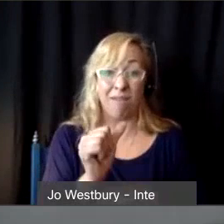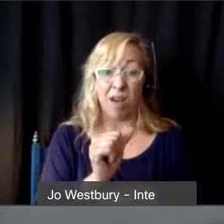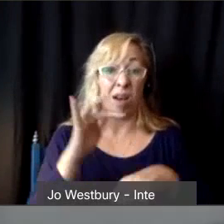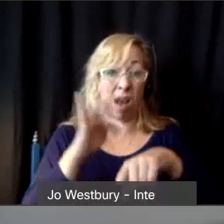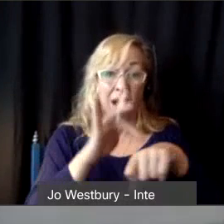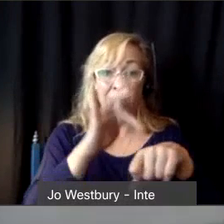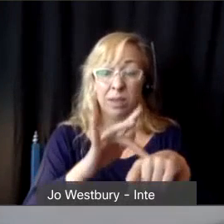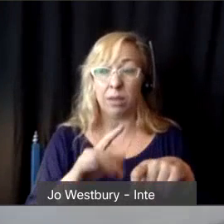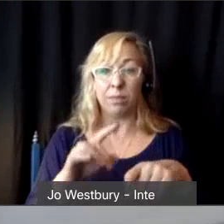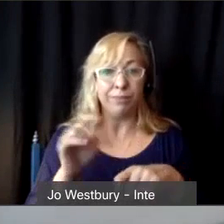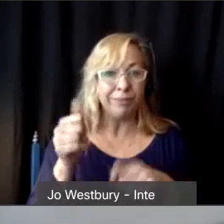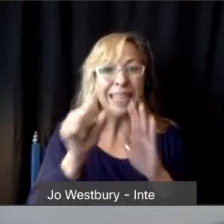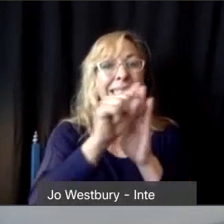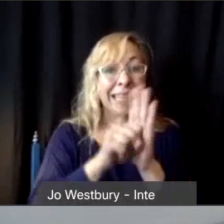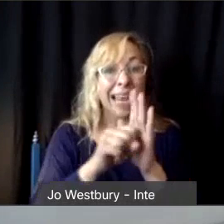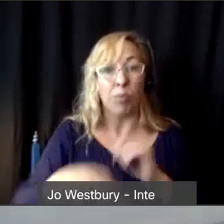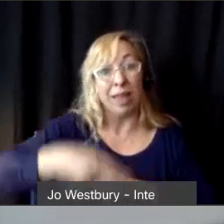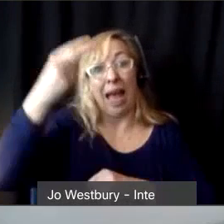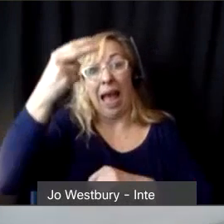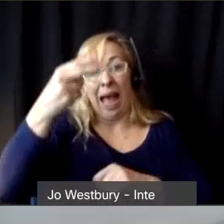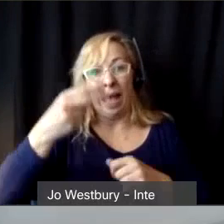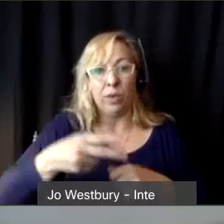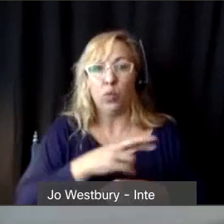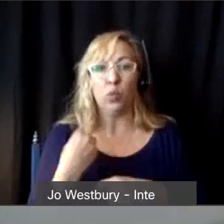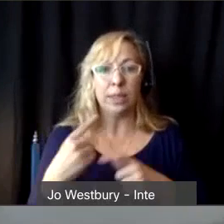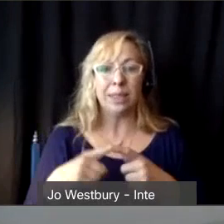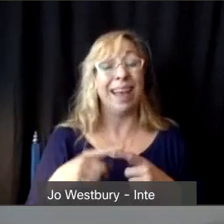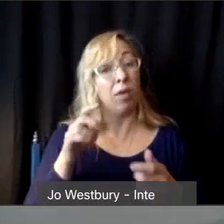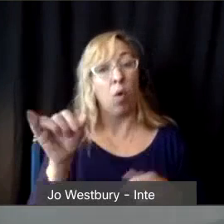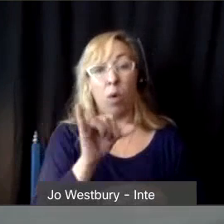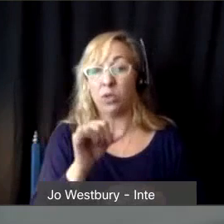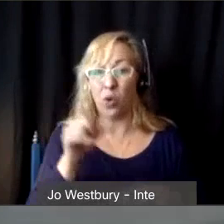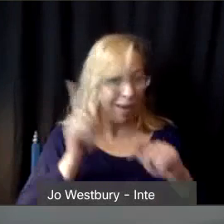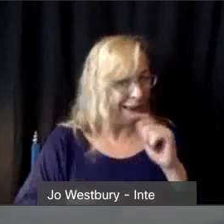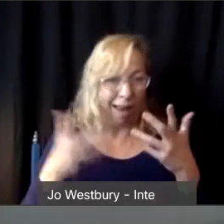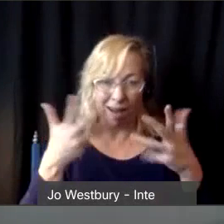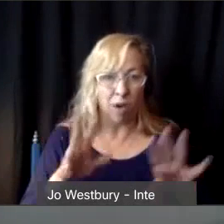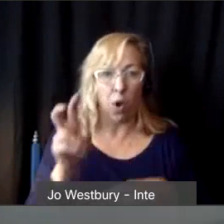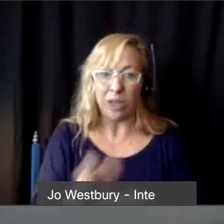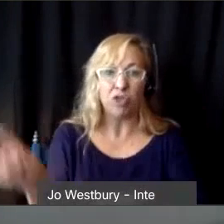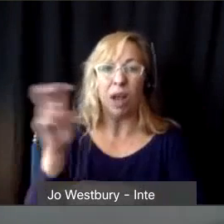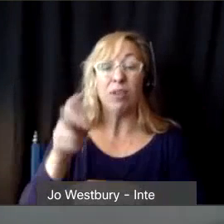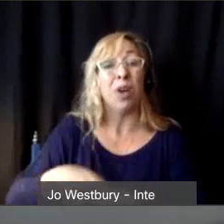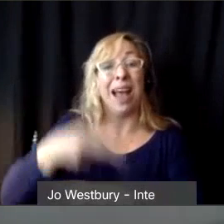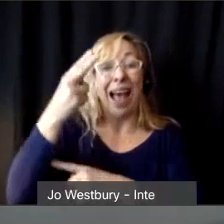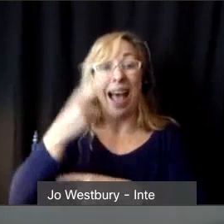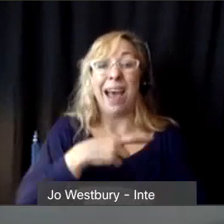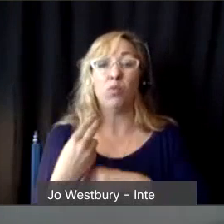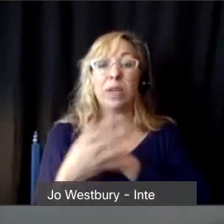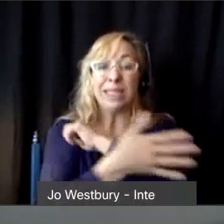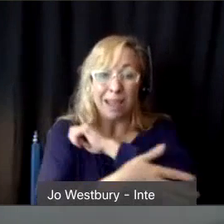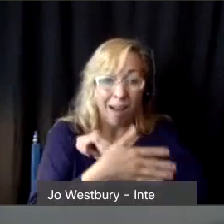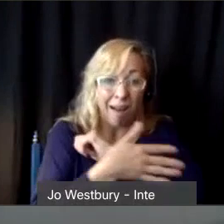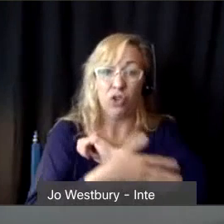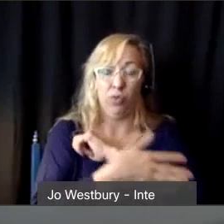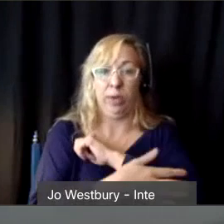high-risk country outside the United States as well. There is guidance on the screening tool that